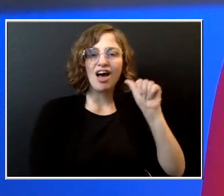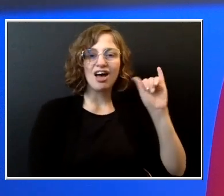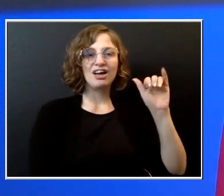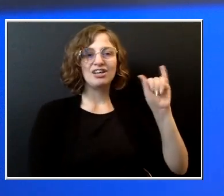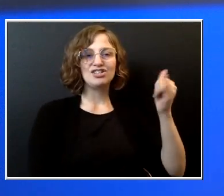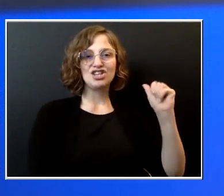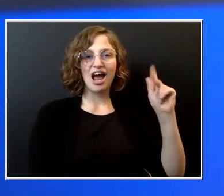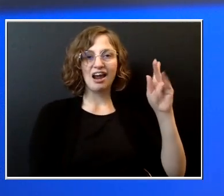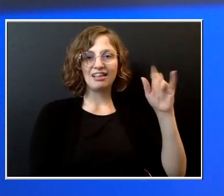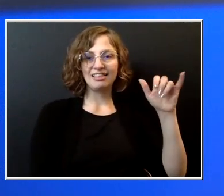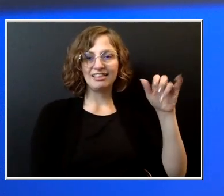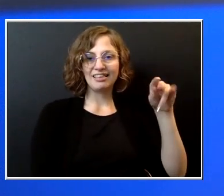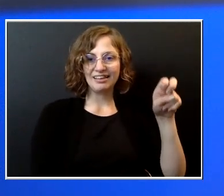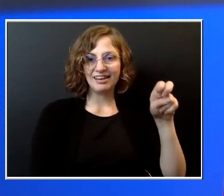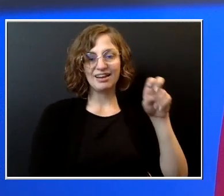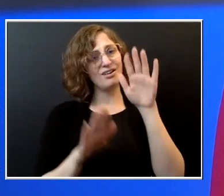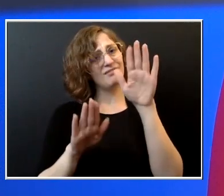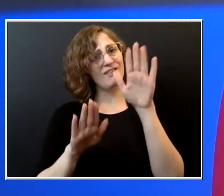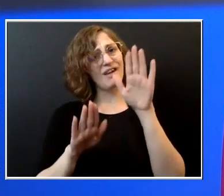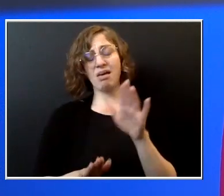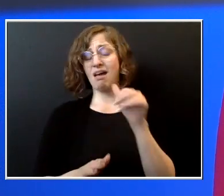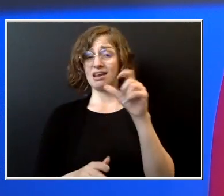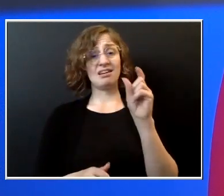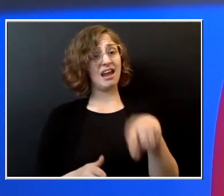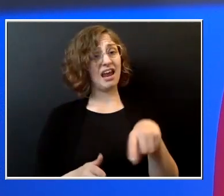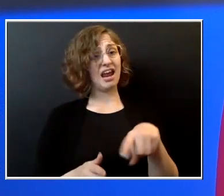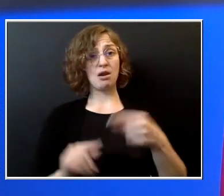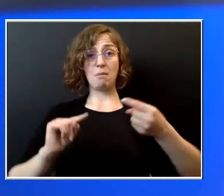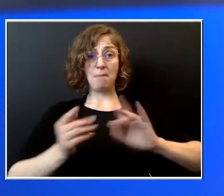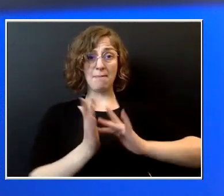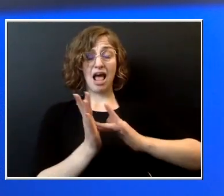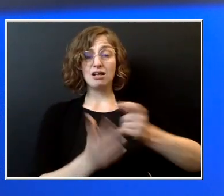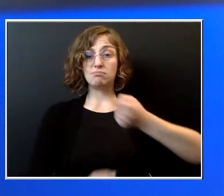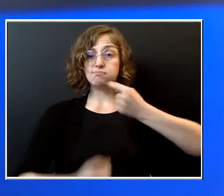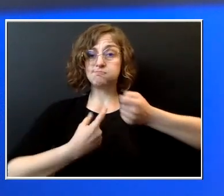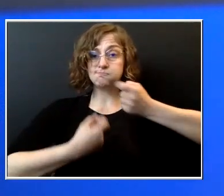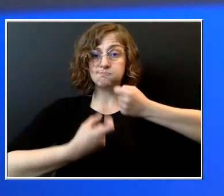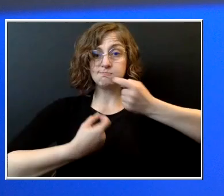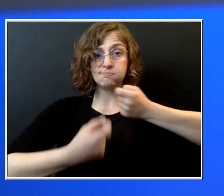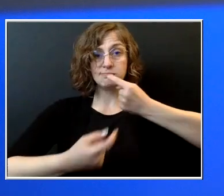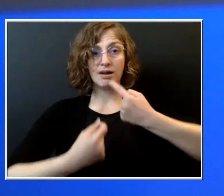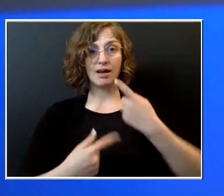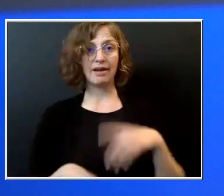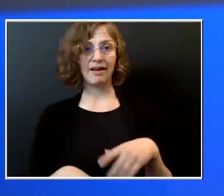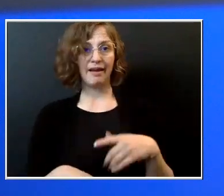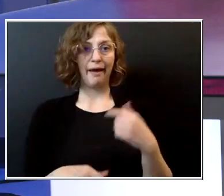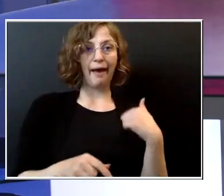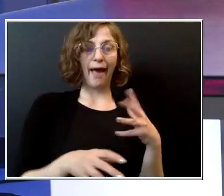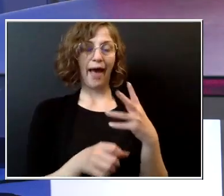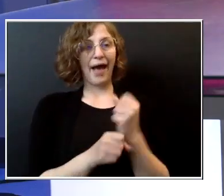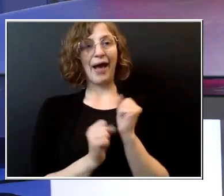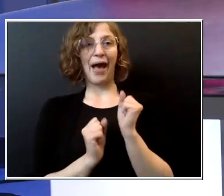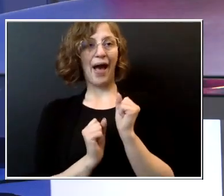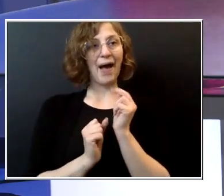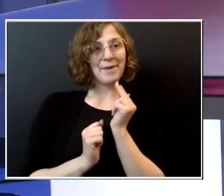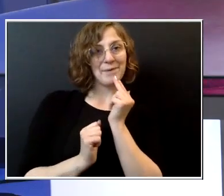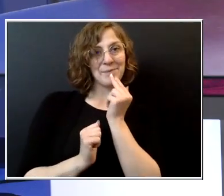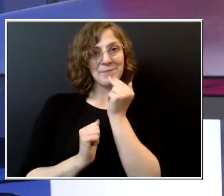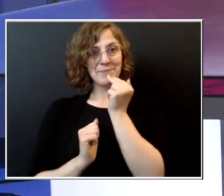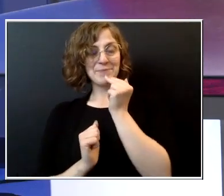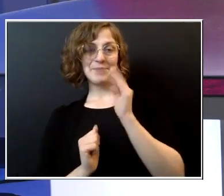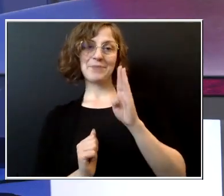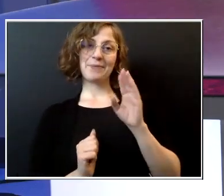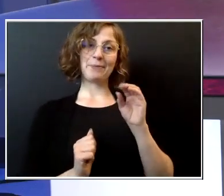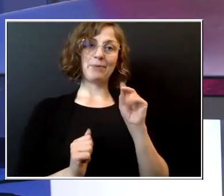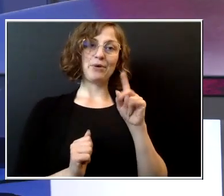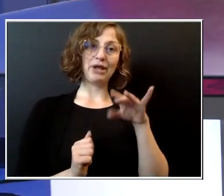need a whole lot of pain medication. I got a cute little perky pair of boobies out of it. It was all good. You brought it up. Let's just go there